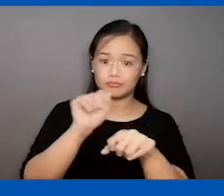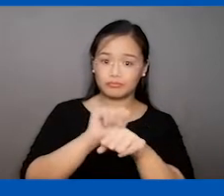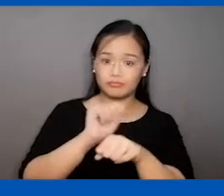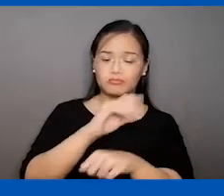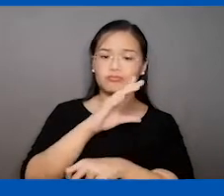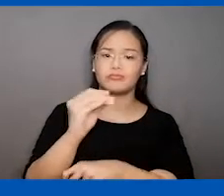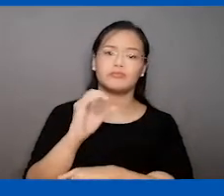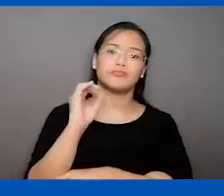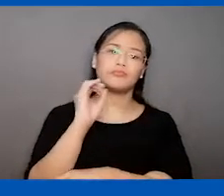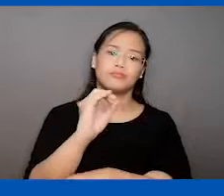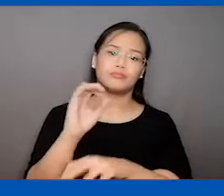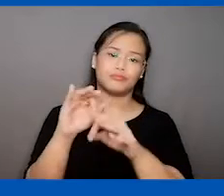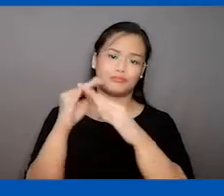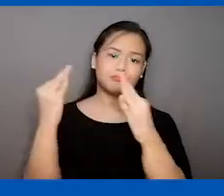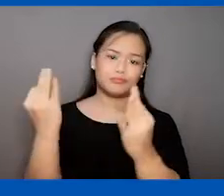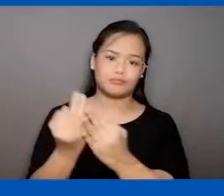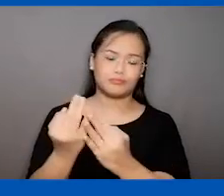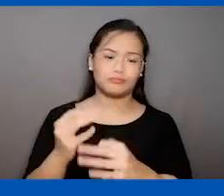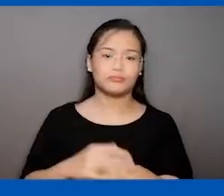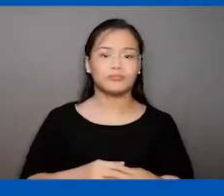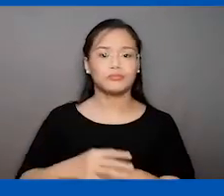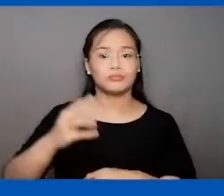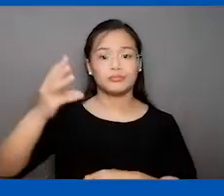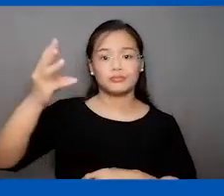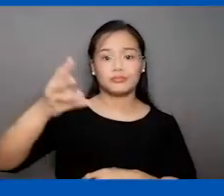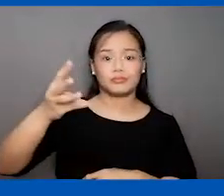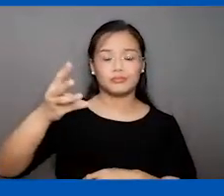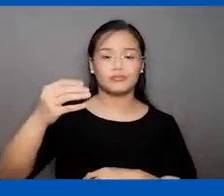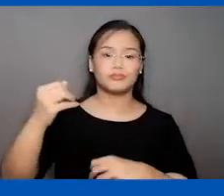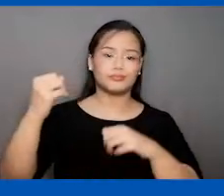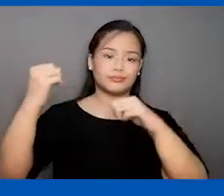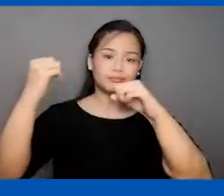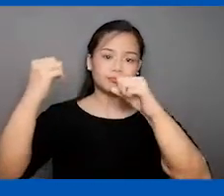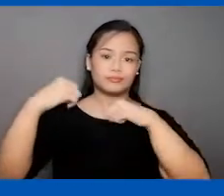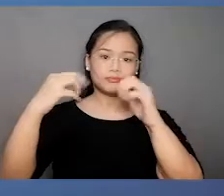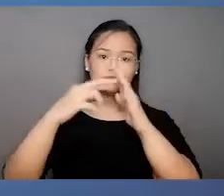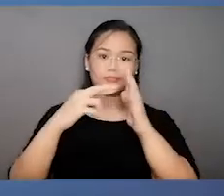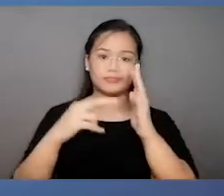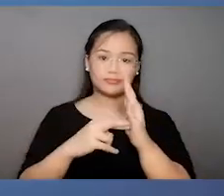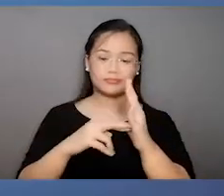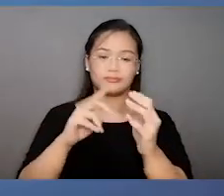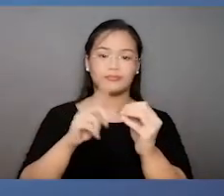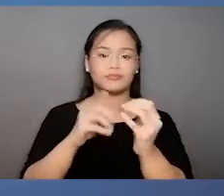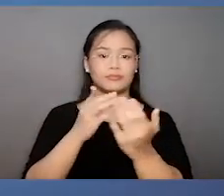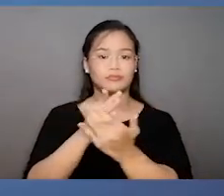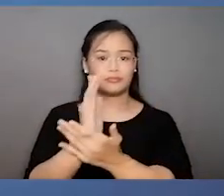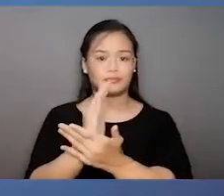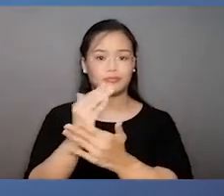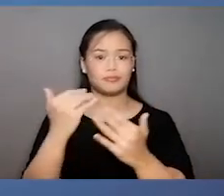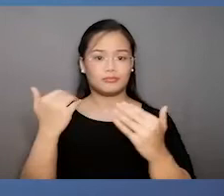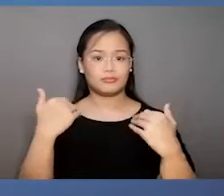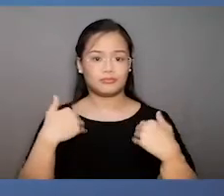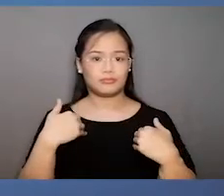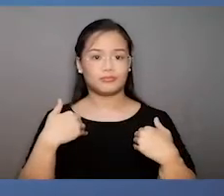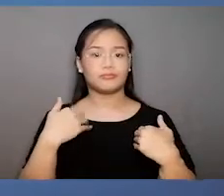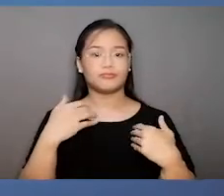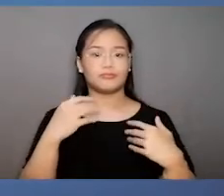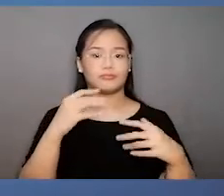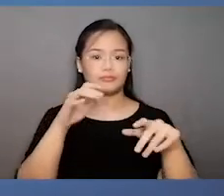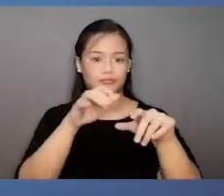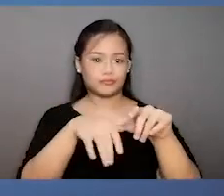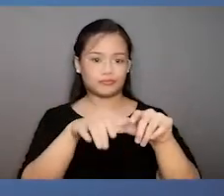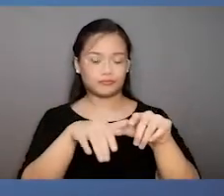Sixth, we have the Convention on the Rights of Persons with Disabilities. This convention promotes